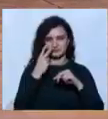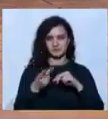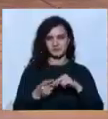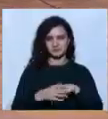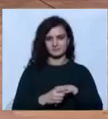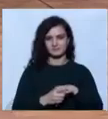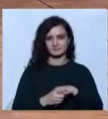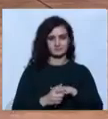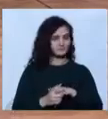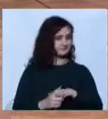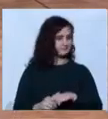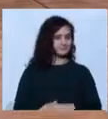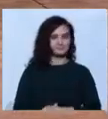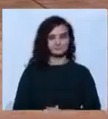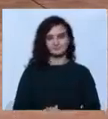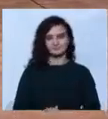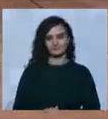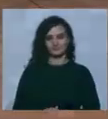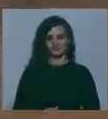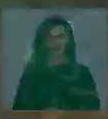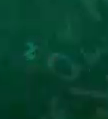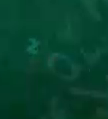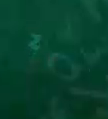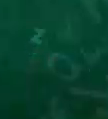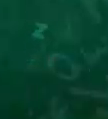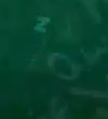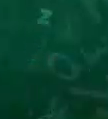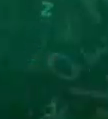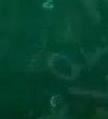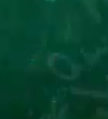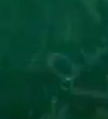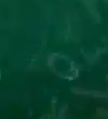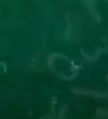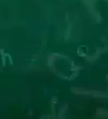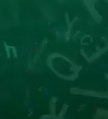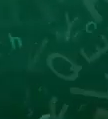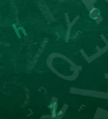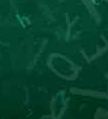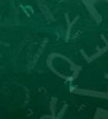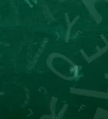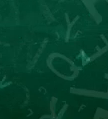See you next time. Bye, everyone. Bye.